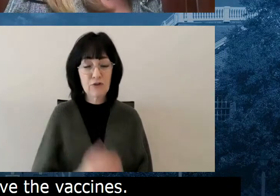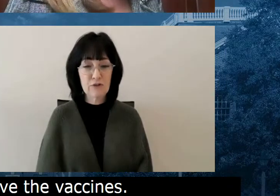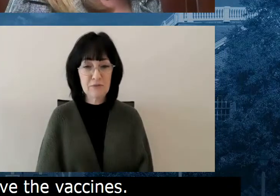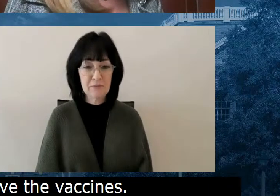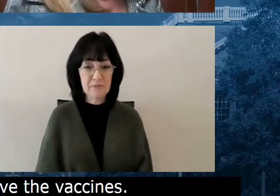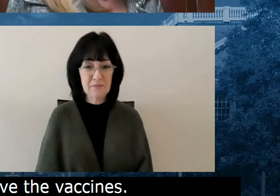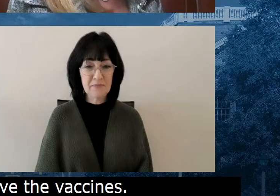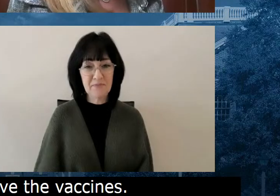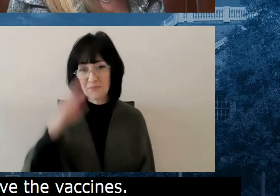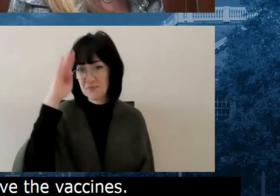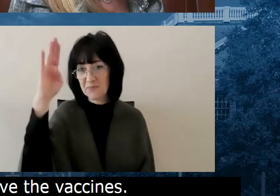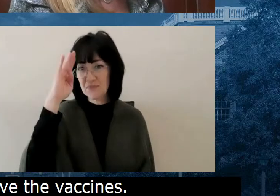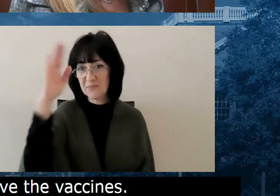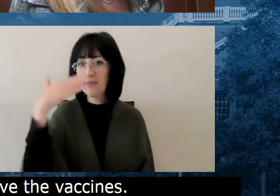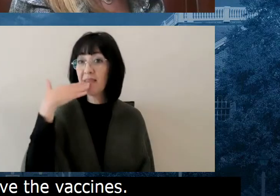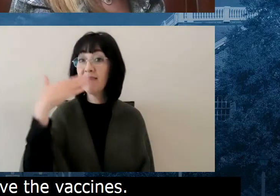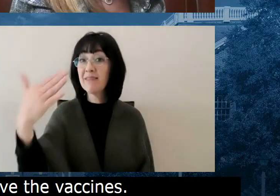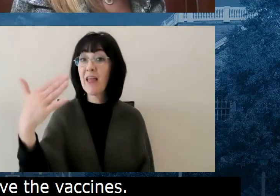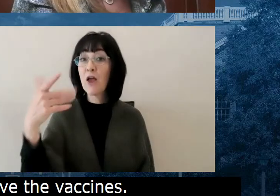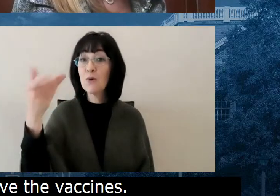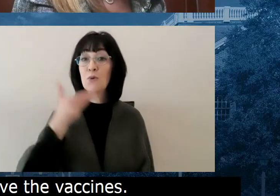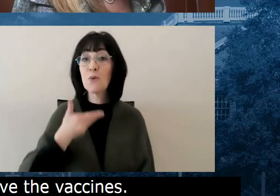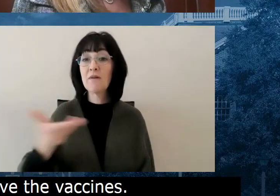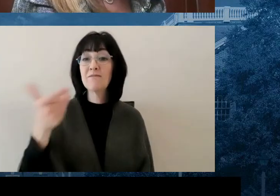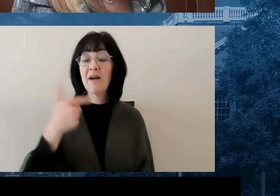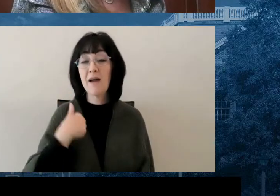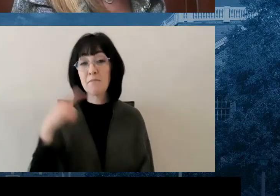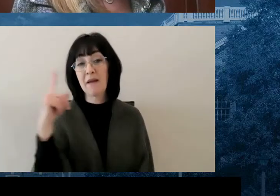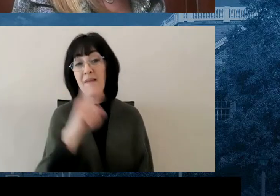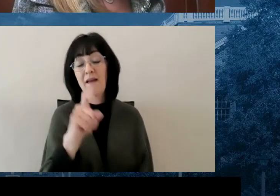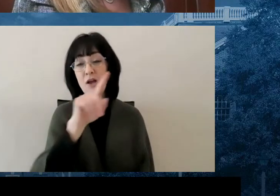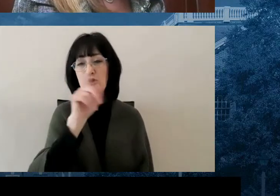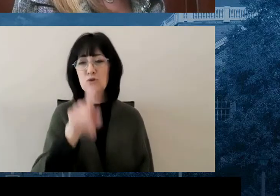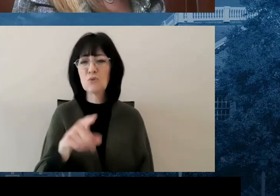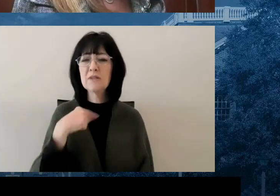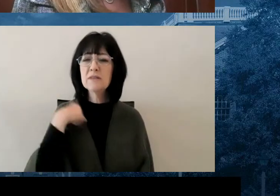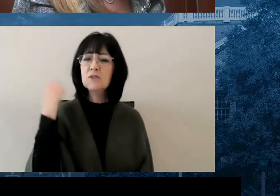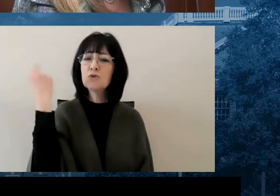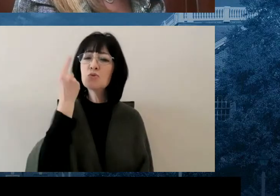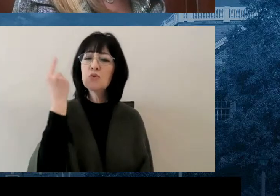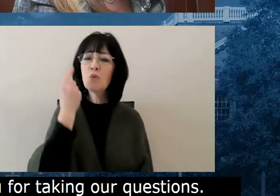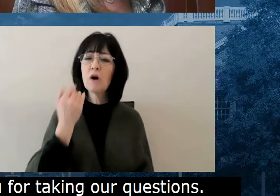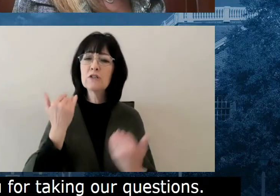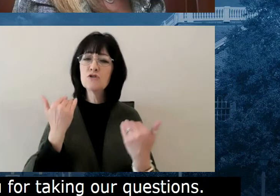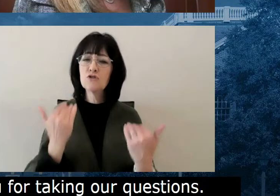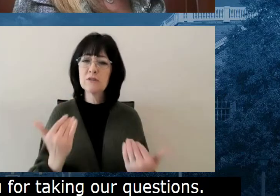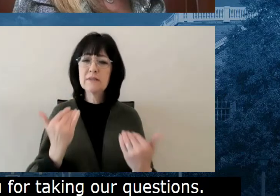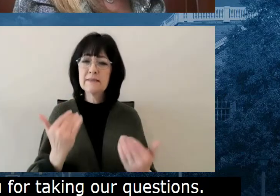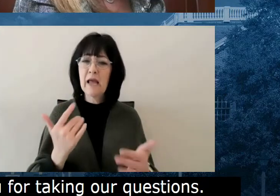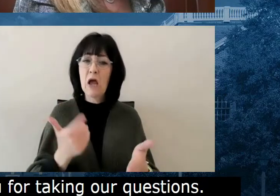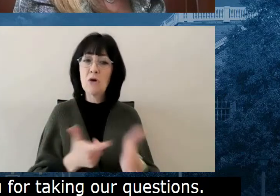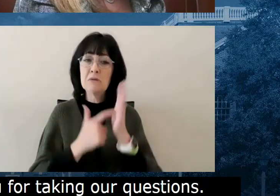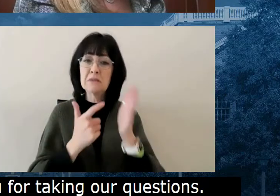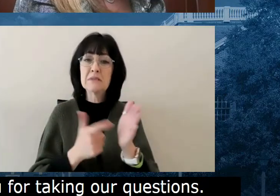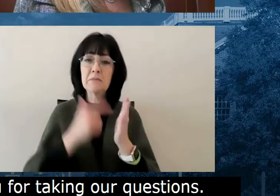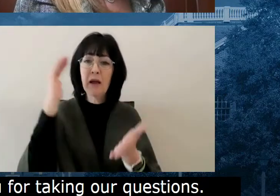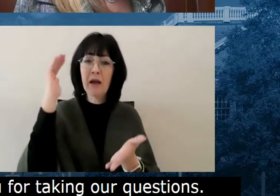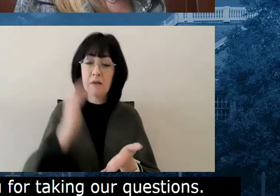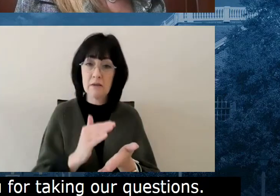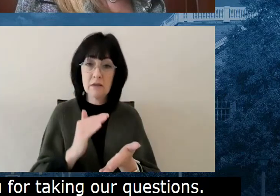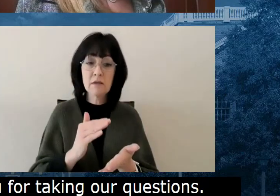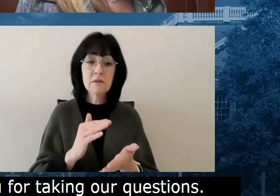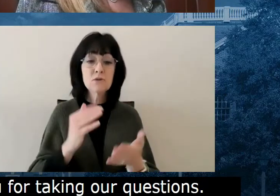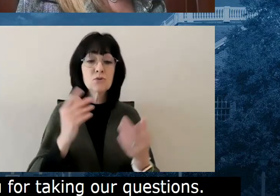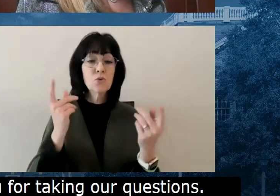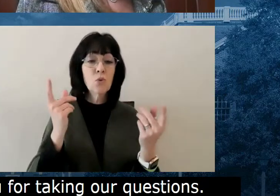Hi, everyone. Thanks for taking our questions today. First up, wondering, with demand decreasing, has Delaware ordered all of the vaccine doses that are